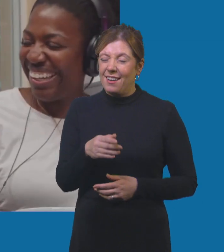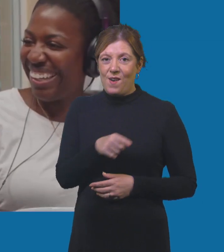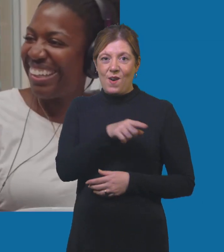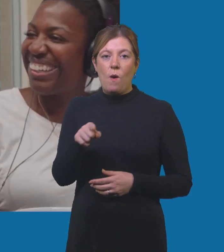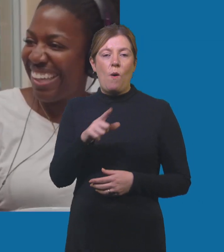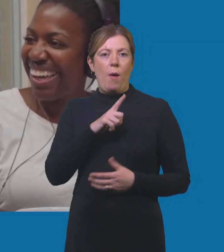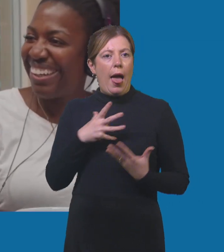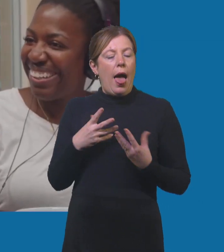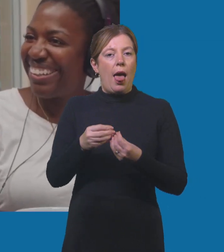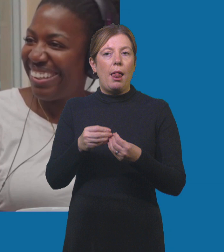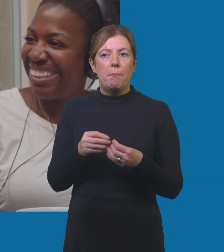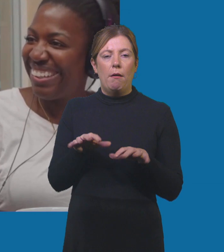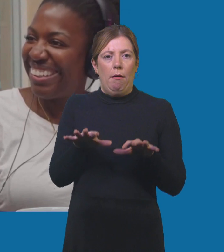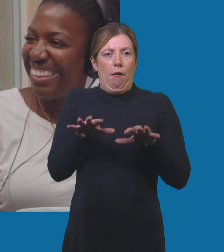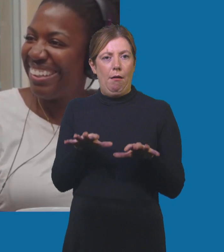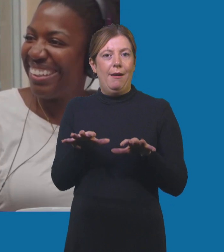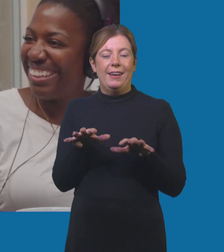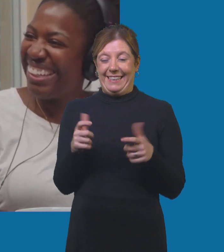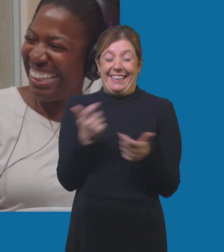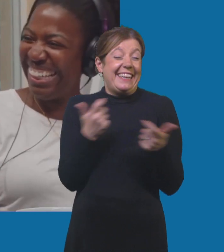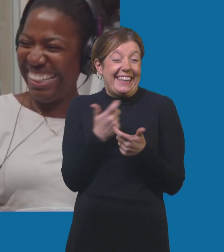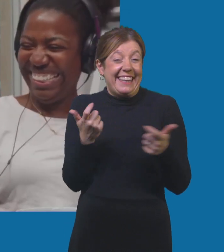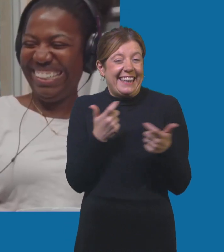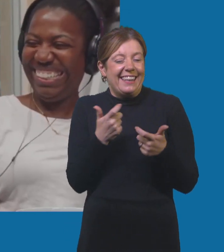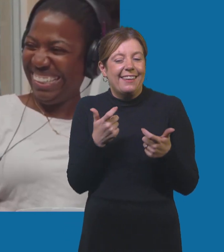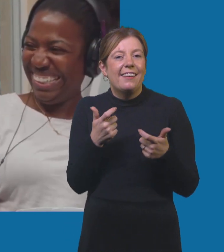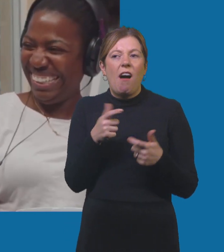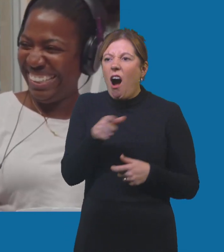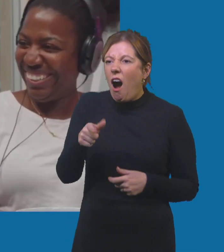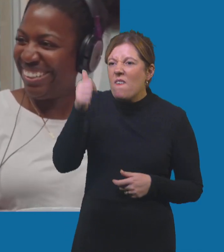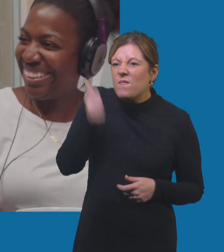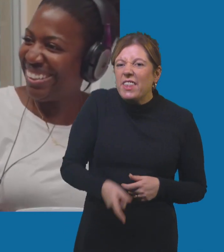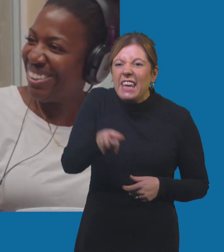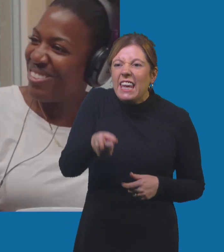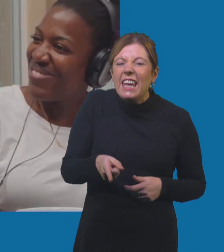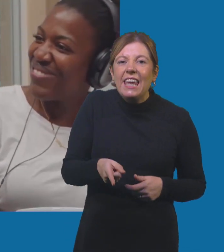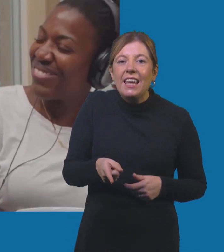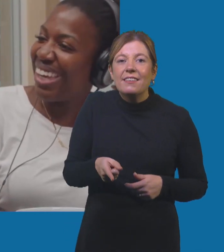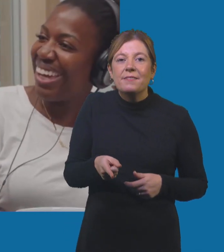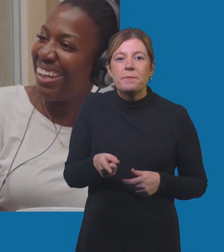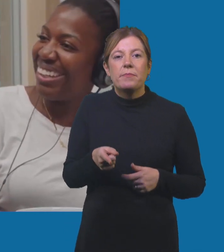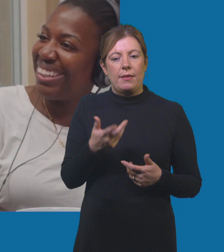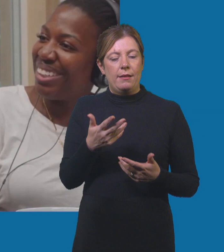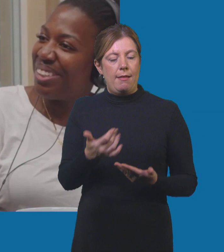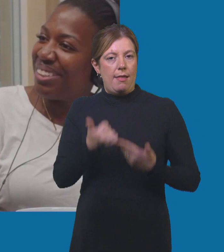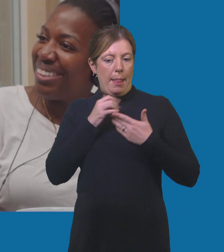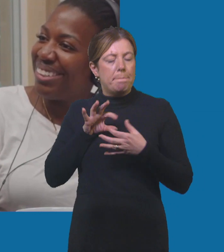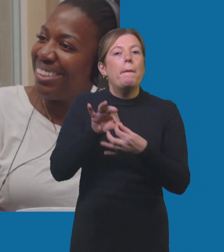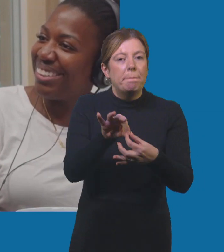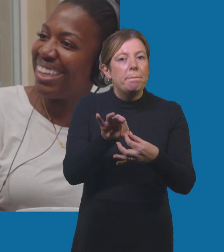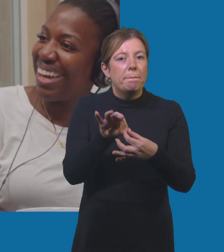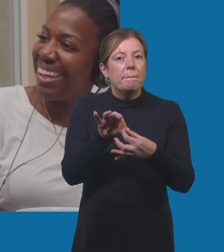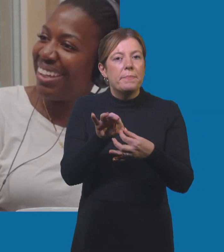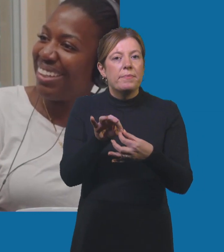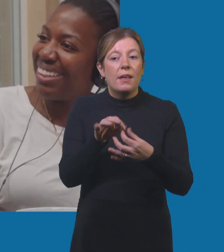instant icebreaker because there's no awkwardness. They're all like laughing and they're like, "That's so cool." And then instantly you've got rapport with all of them, and then you go